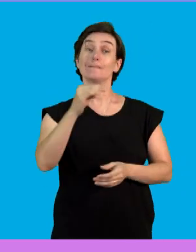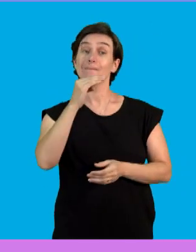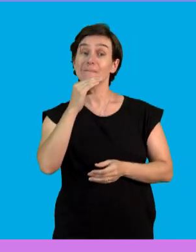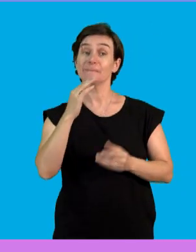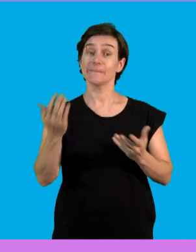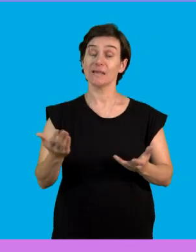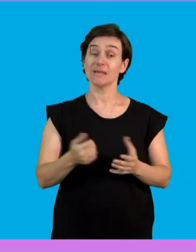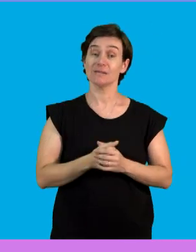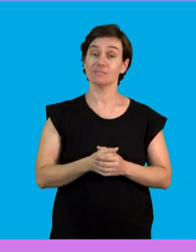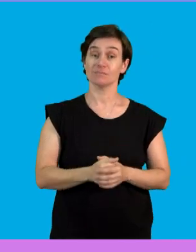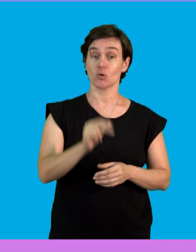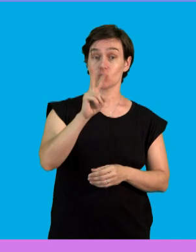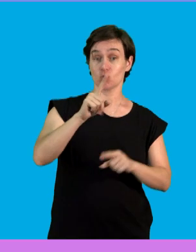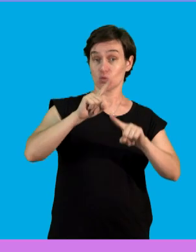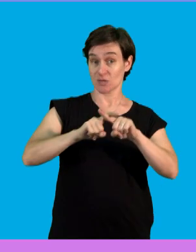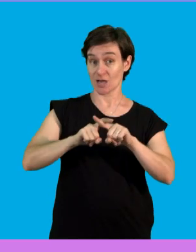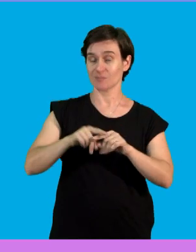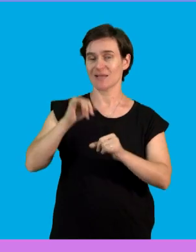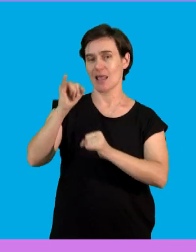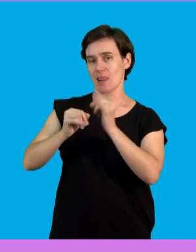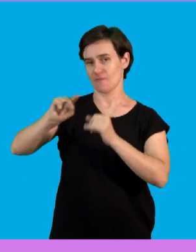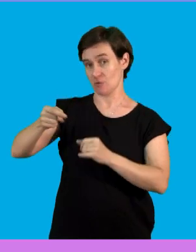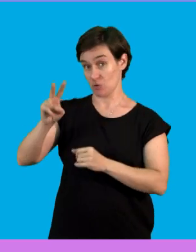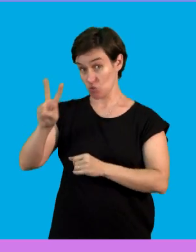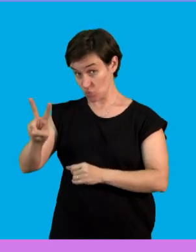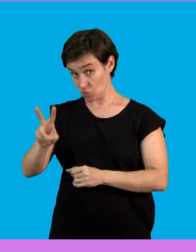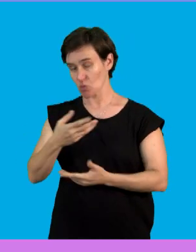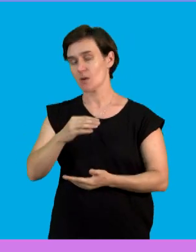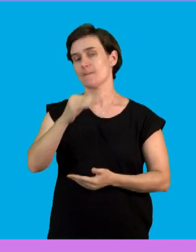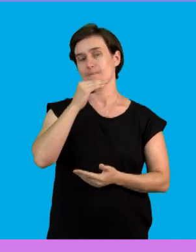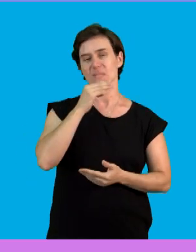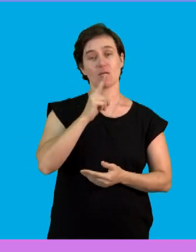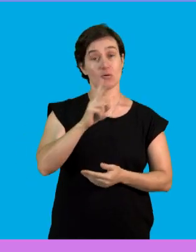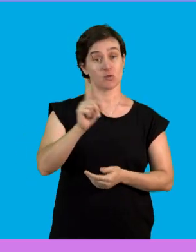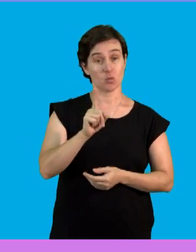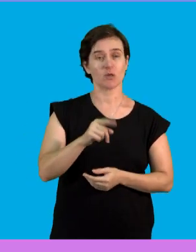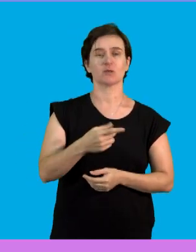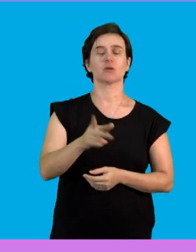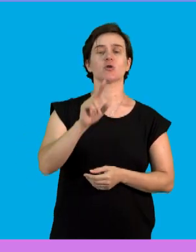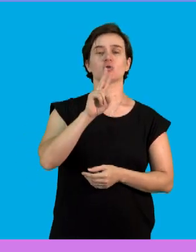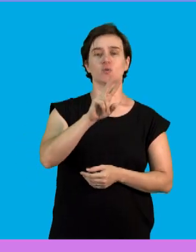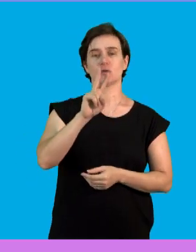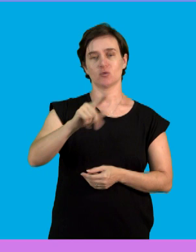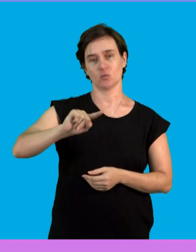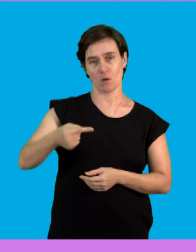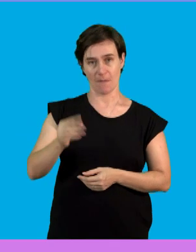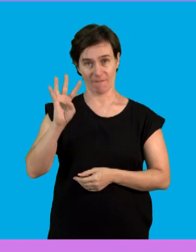so it's 2 times 11.2, which is